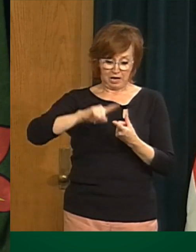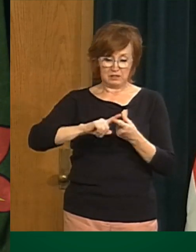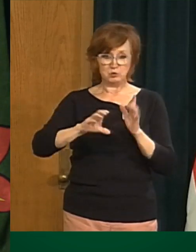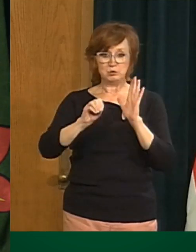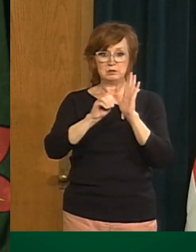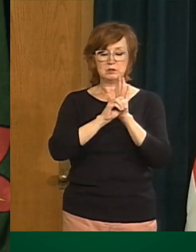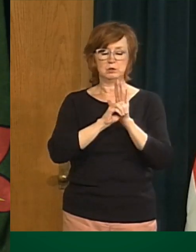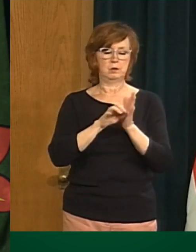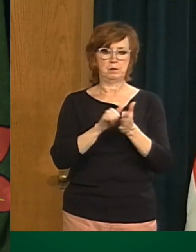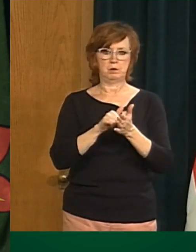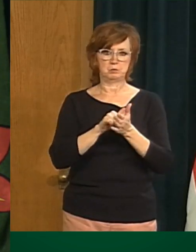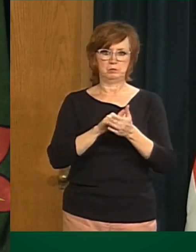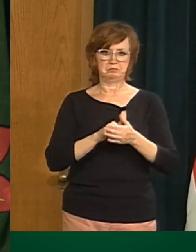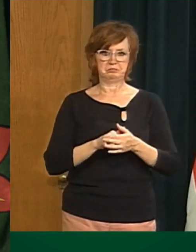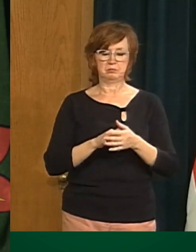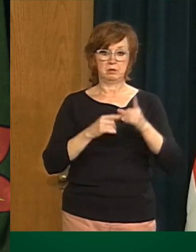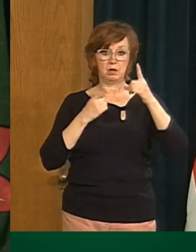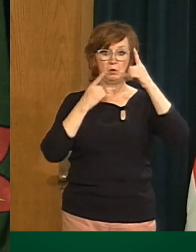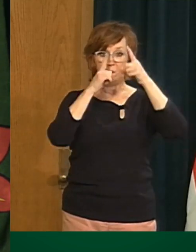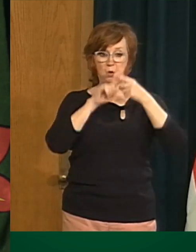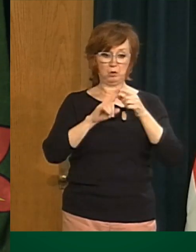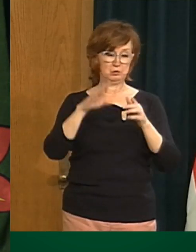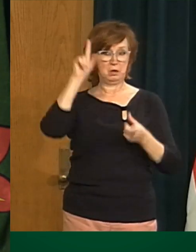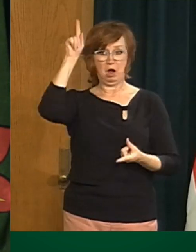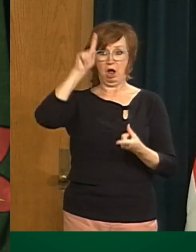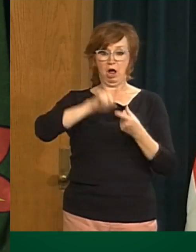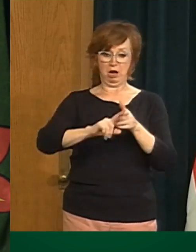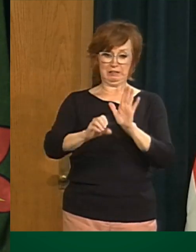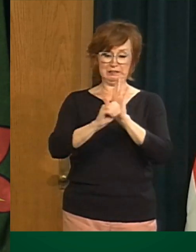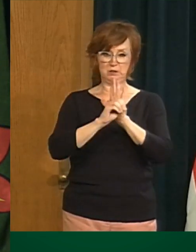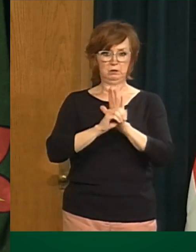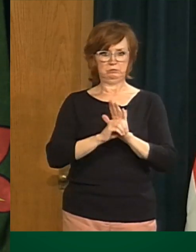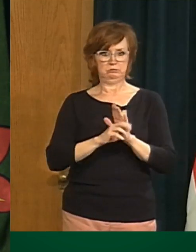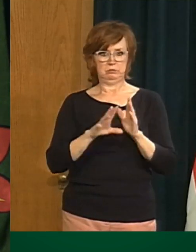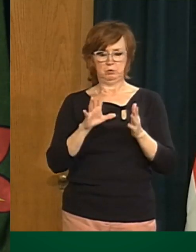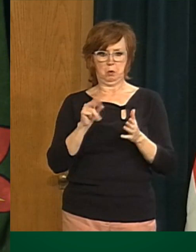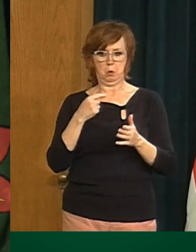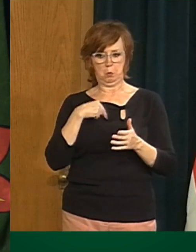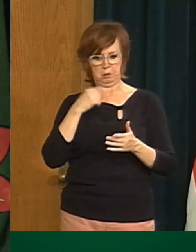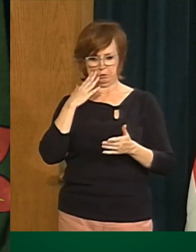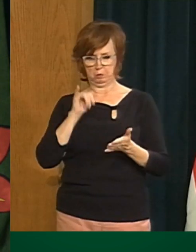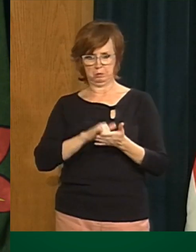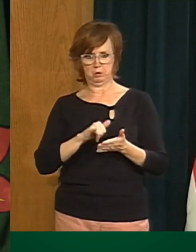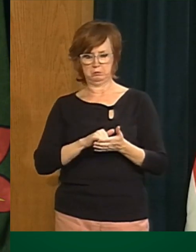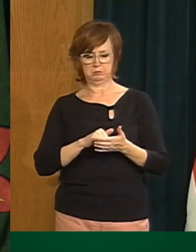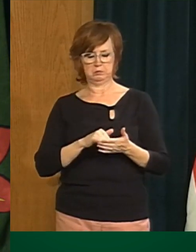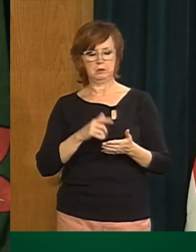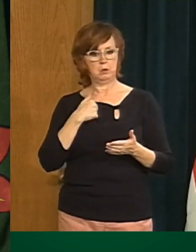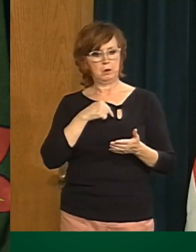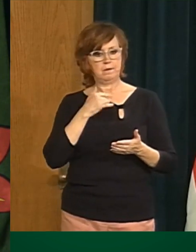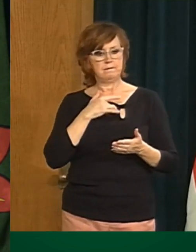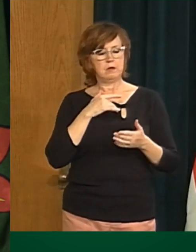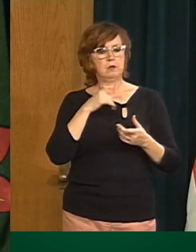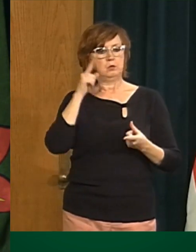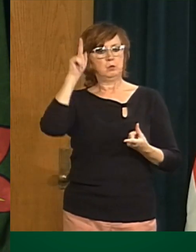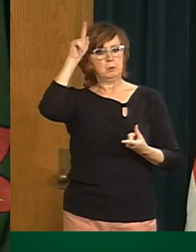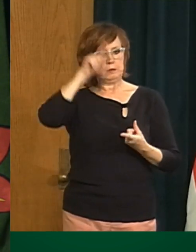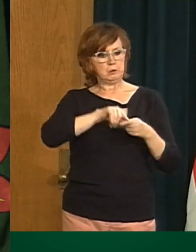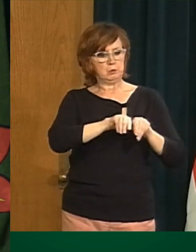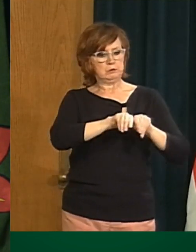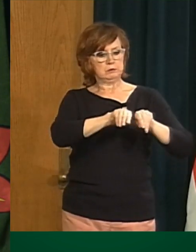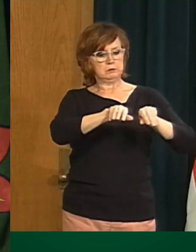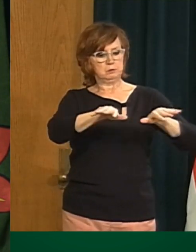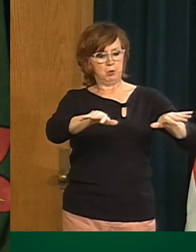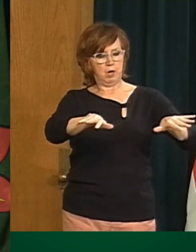the goal. The goal is to minimize the spread of this virus in our communities. We have always said we will have